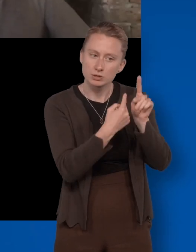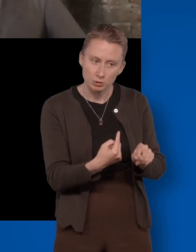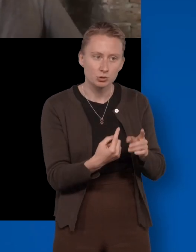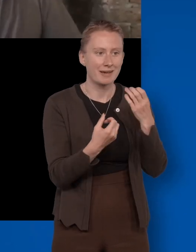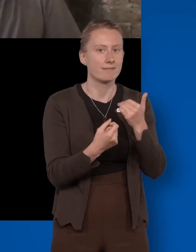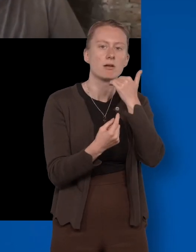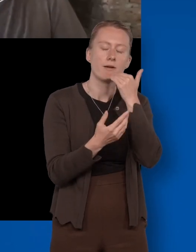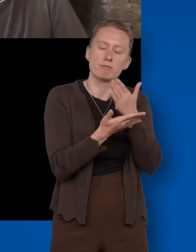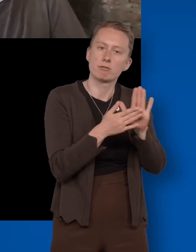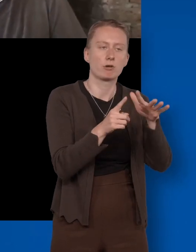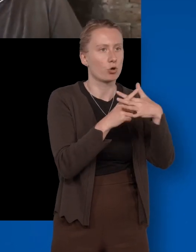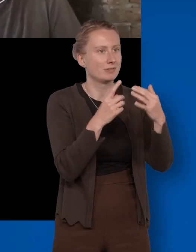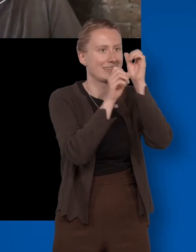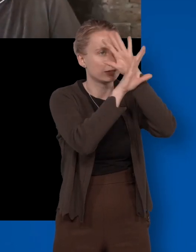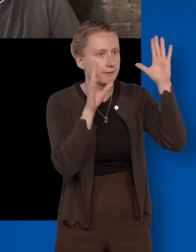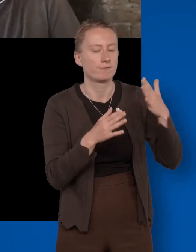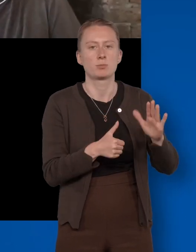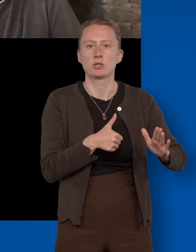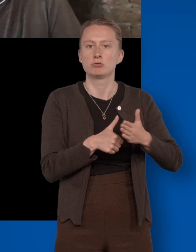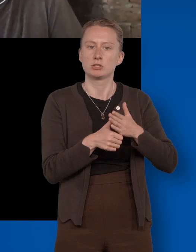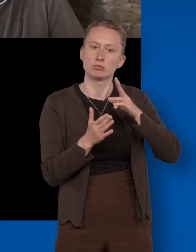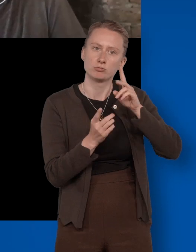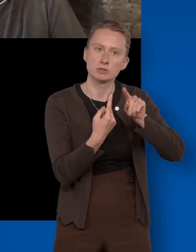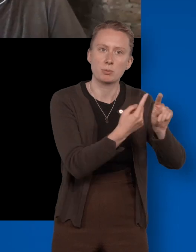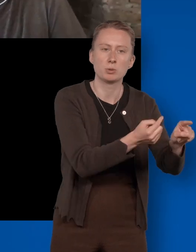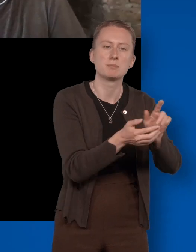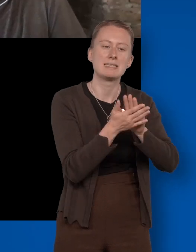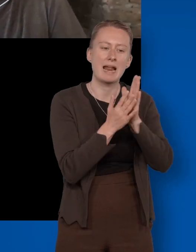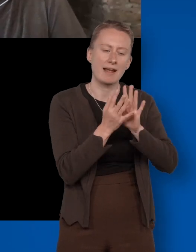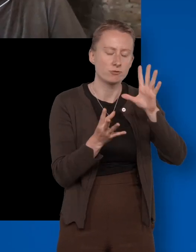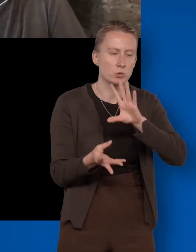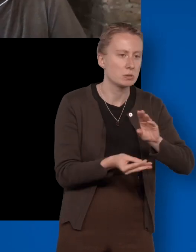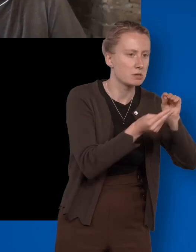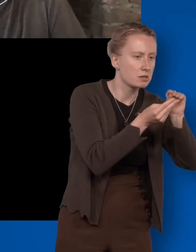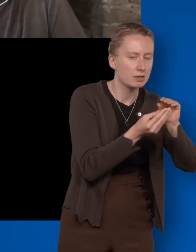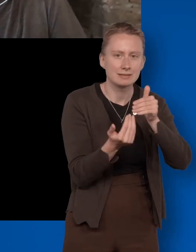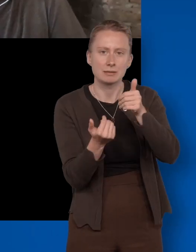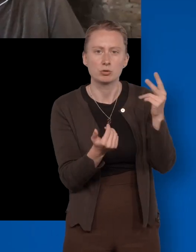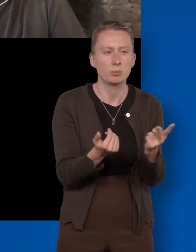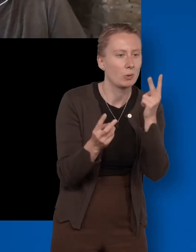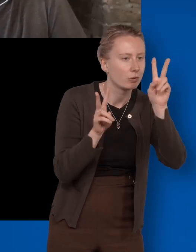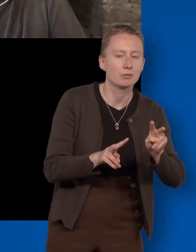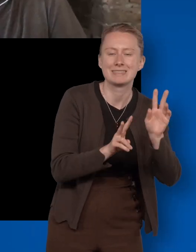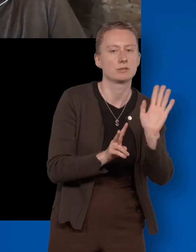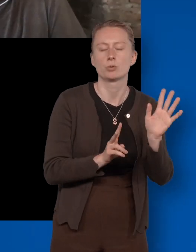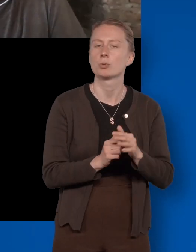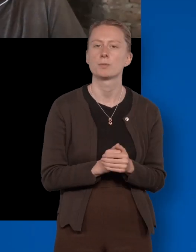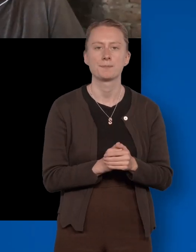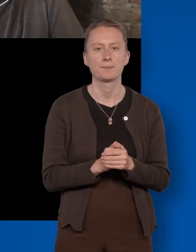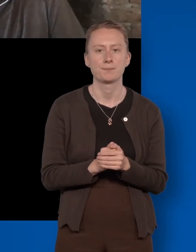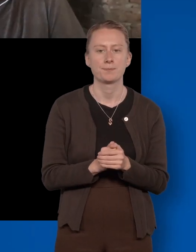to maintain enough of context of the original response so that you don't have to read them together, basically. So we have made a couple of evaluations.